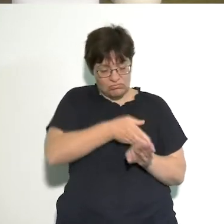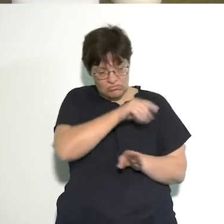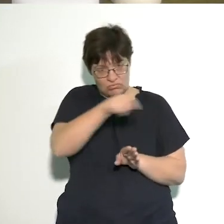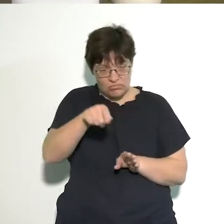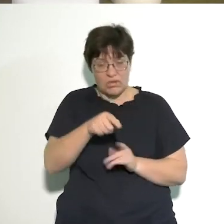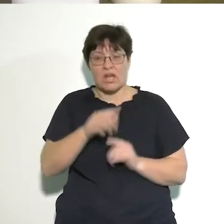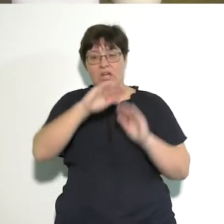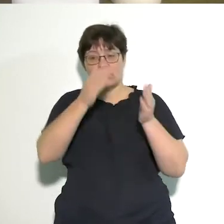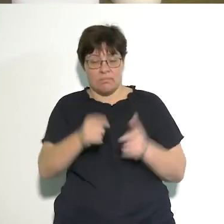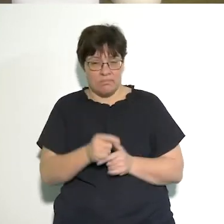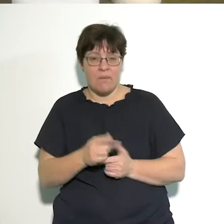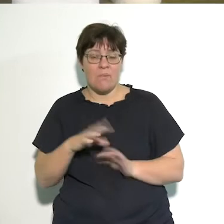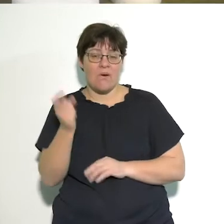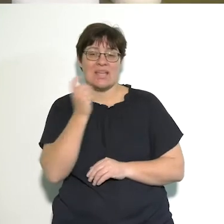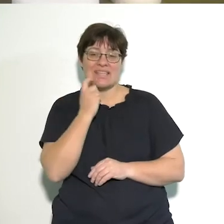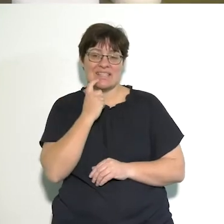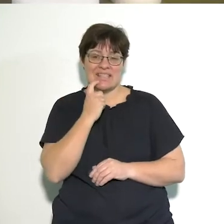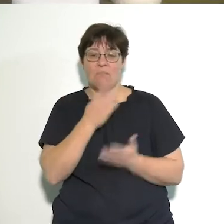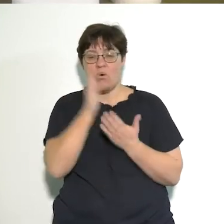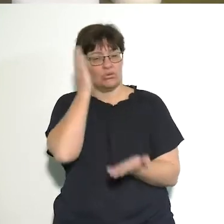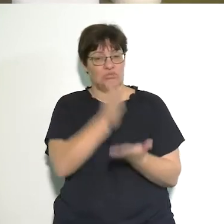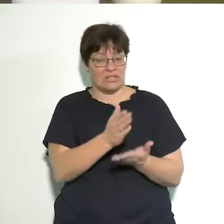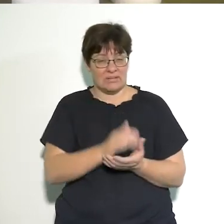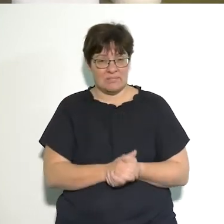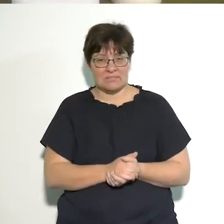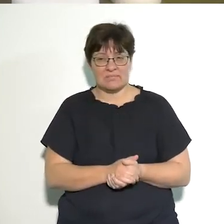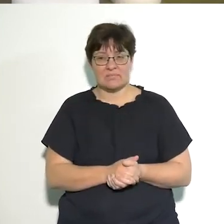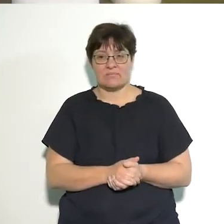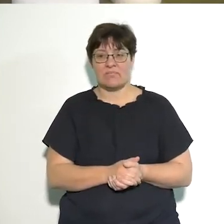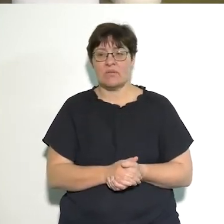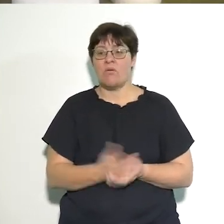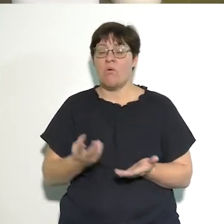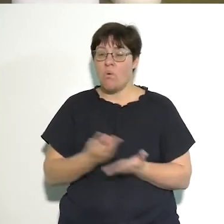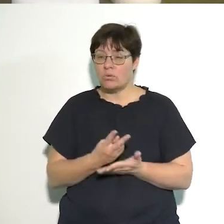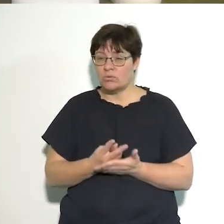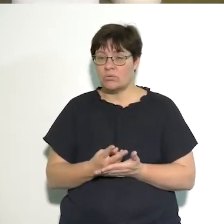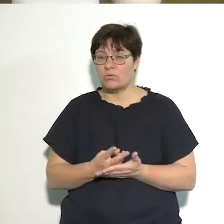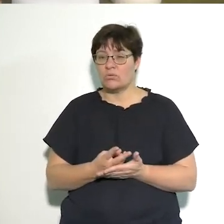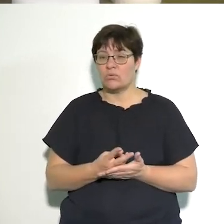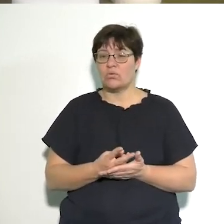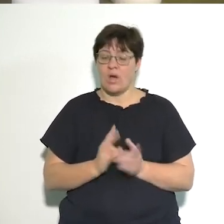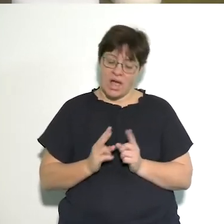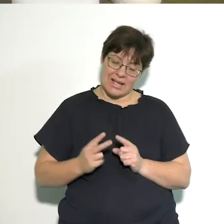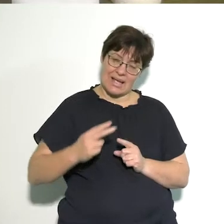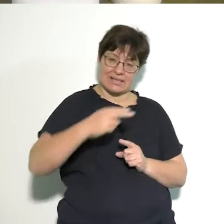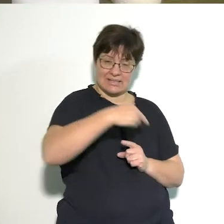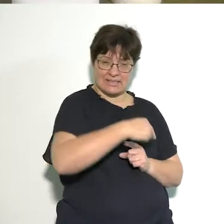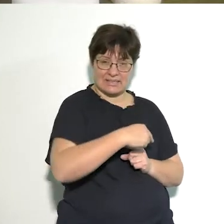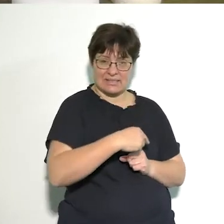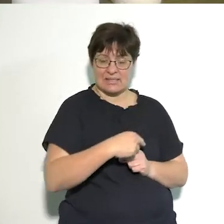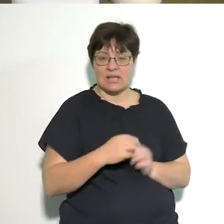ruler to draw the shapes so that it's a little bit straighter, okay? Otherwise, you can also just cut